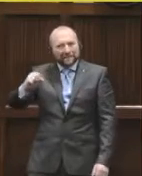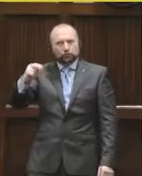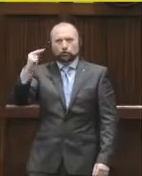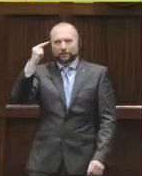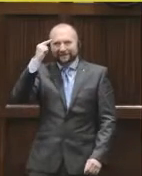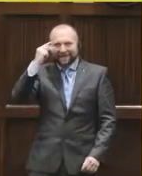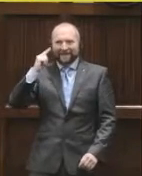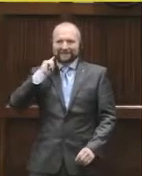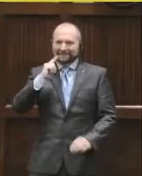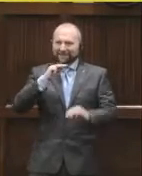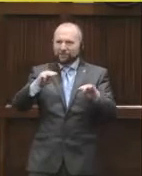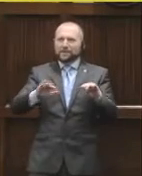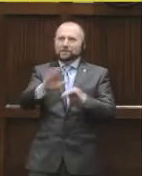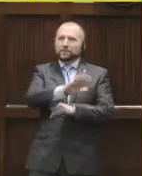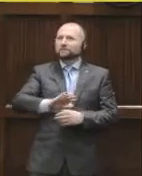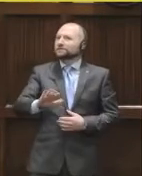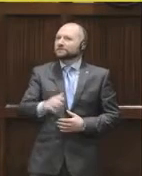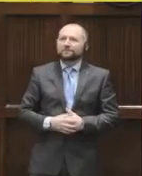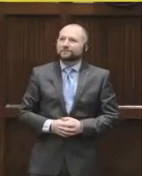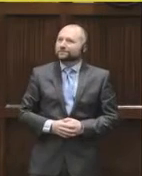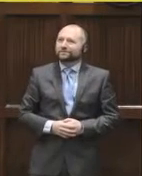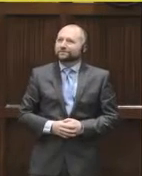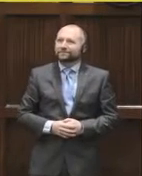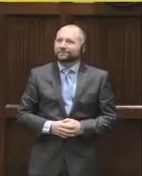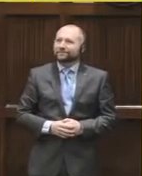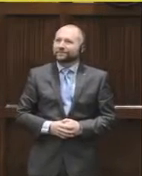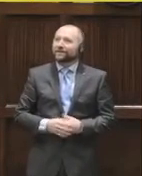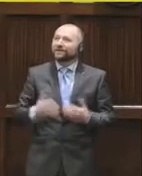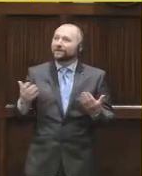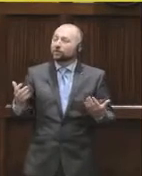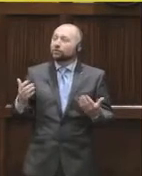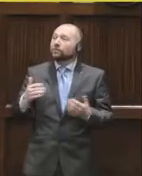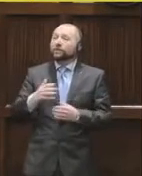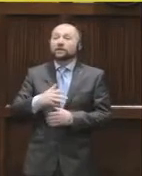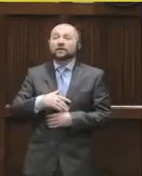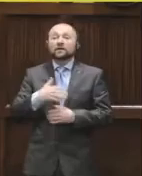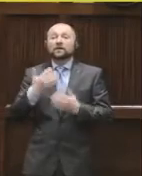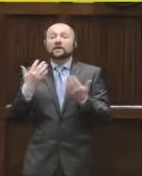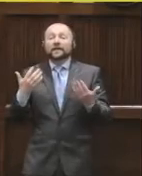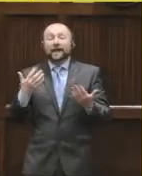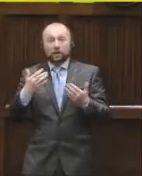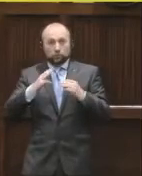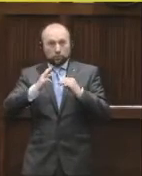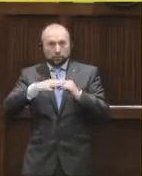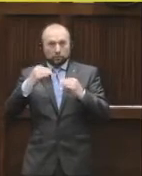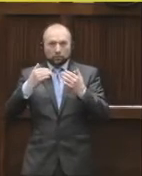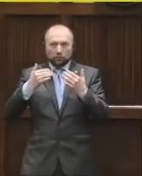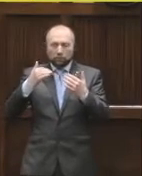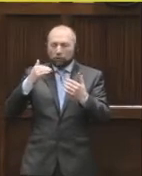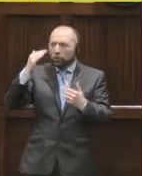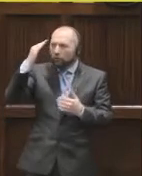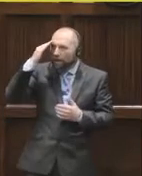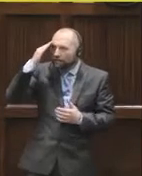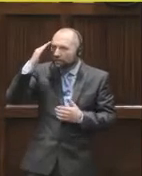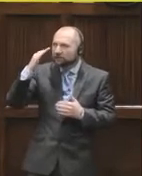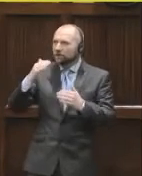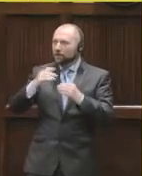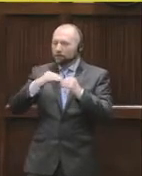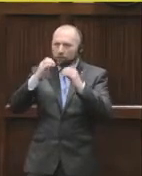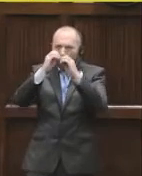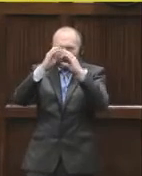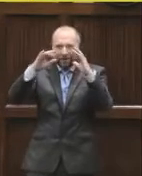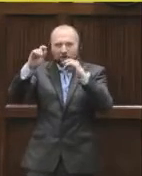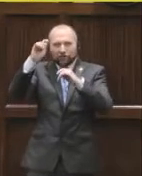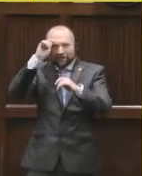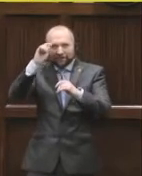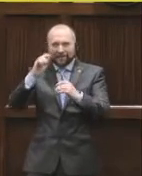situation entirely. And, you know, more enlightened thinking came about in the 80s and